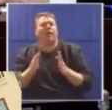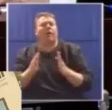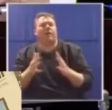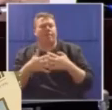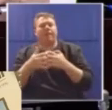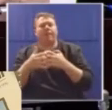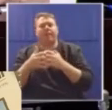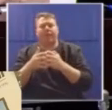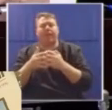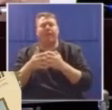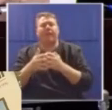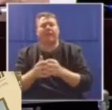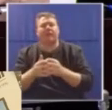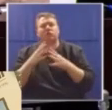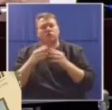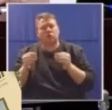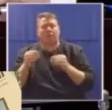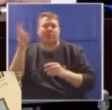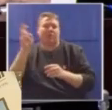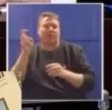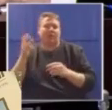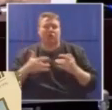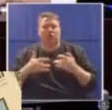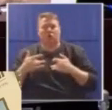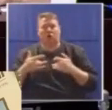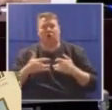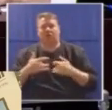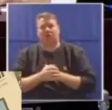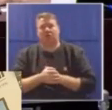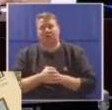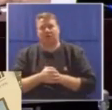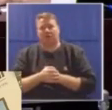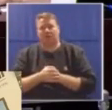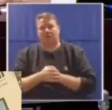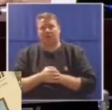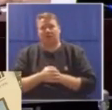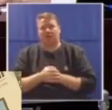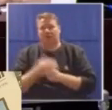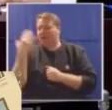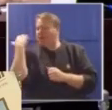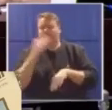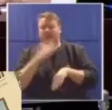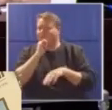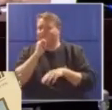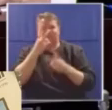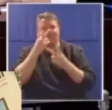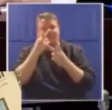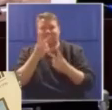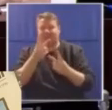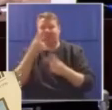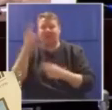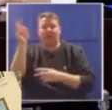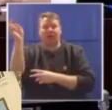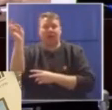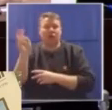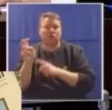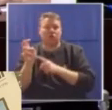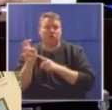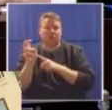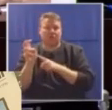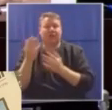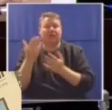our energy crisis. We hadn't then foreseen that our energy availability